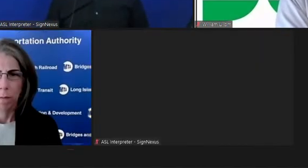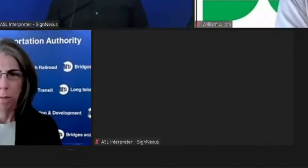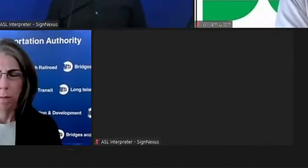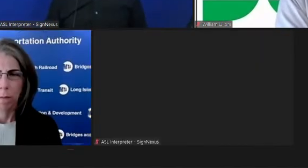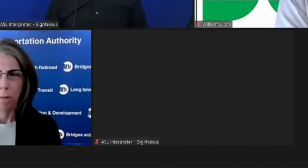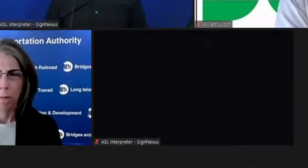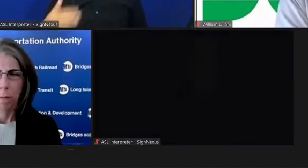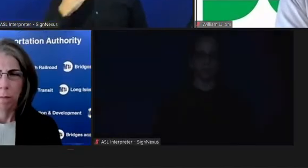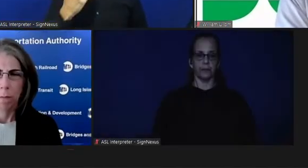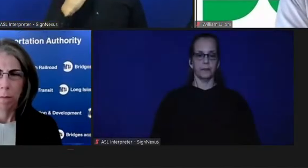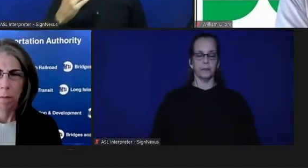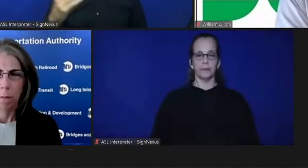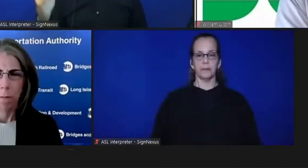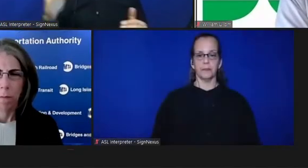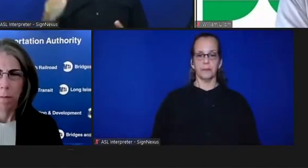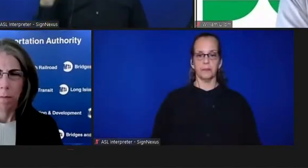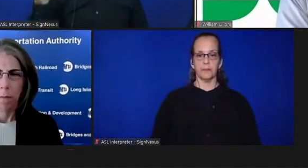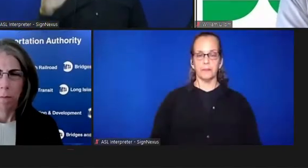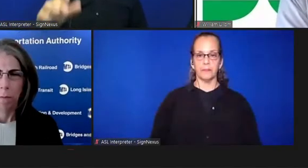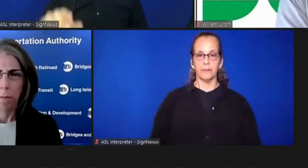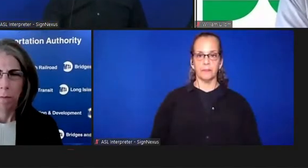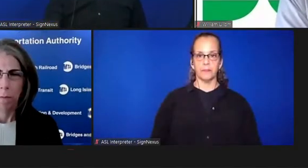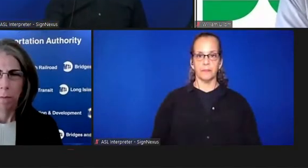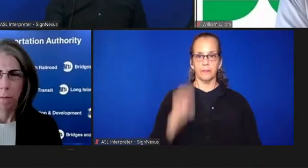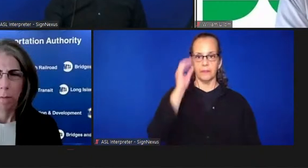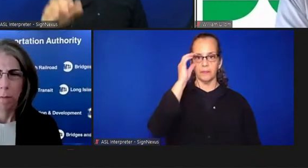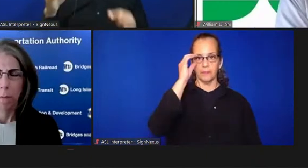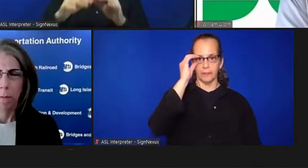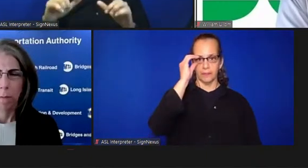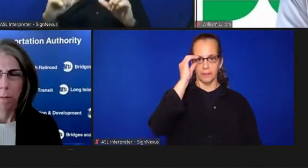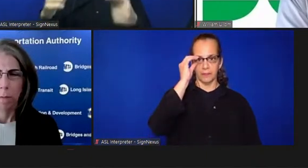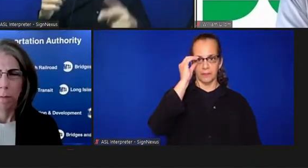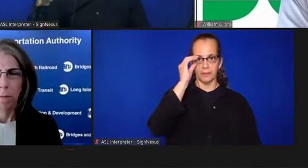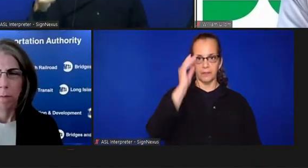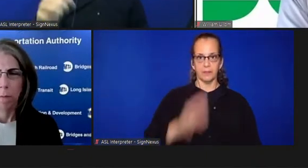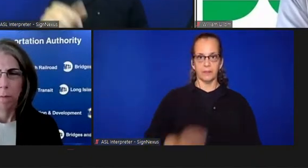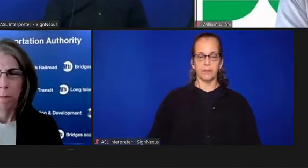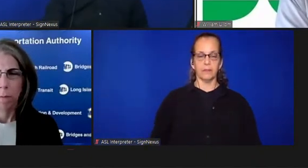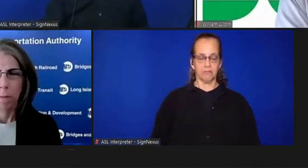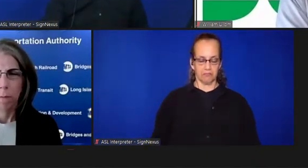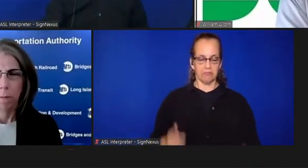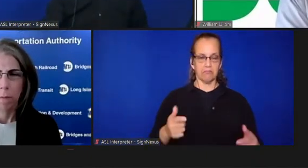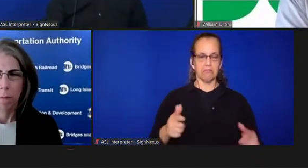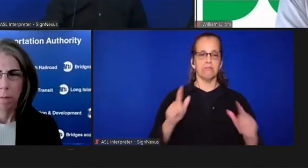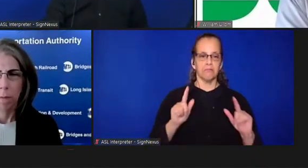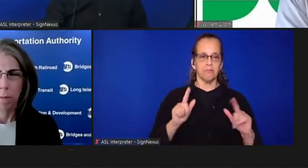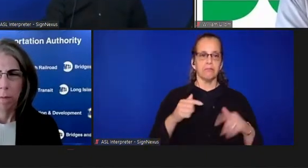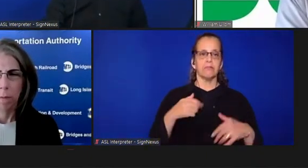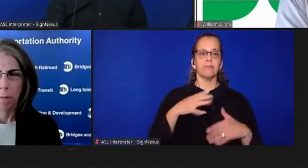thank you our next speaker is Noah lenovitz followed by Jessica spezio